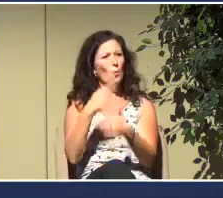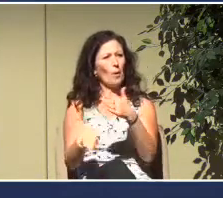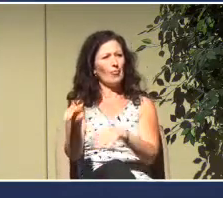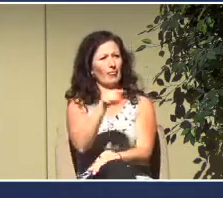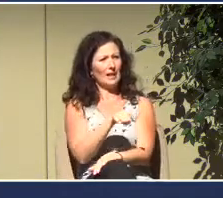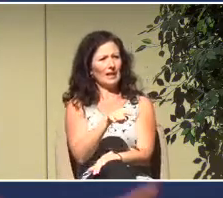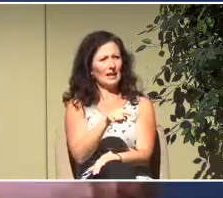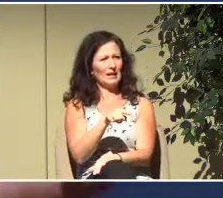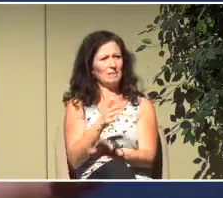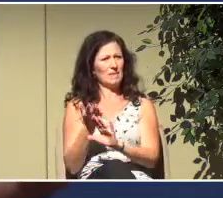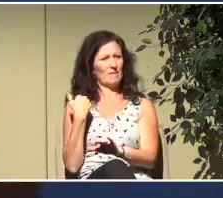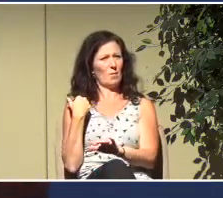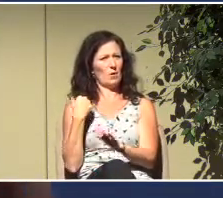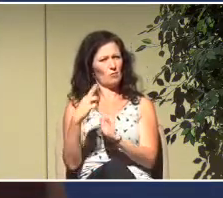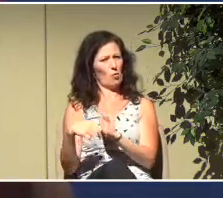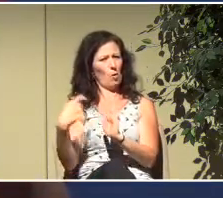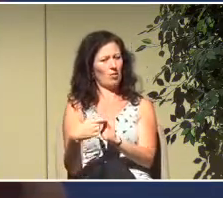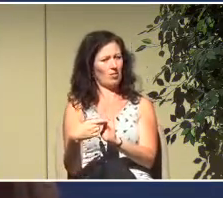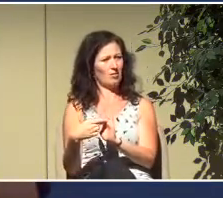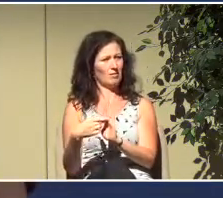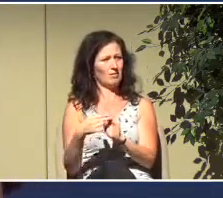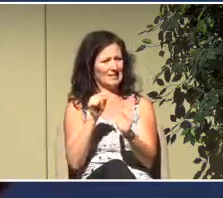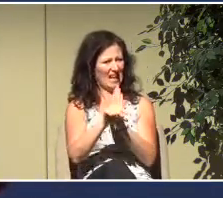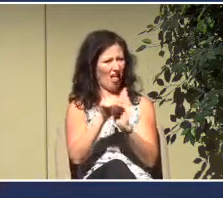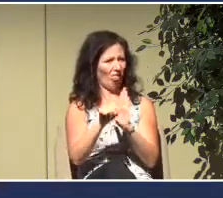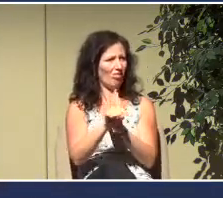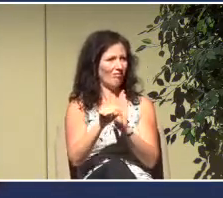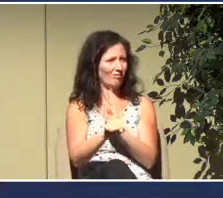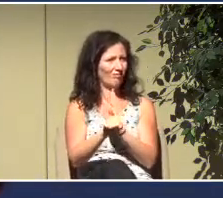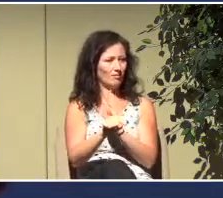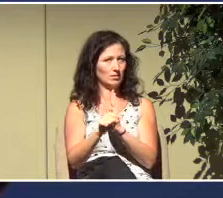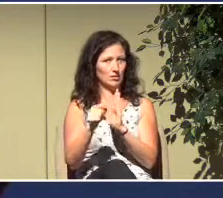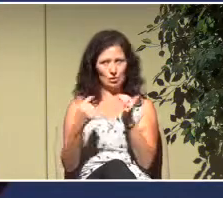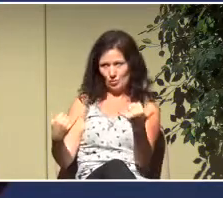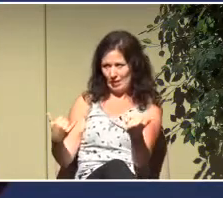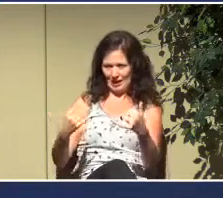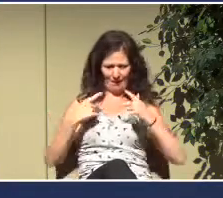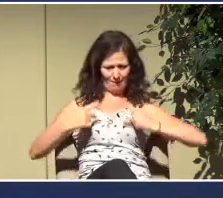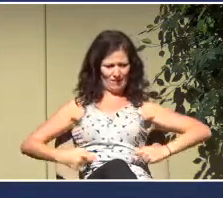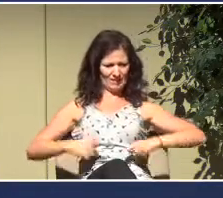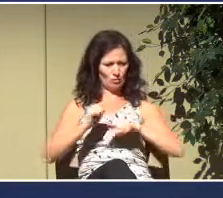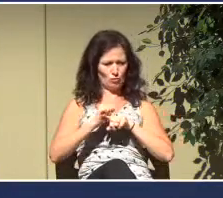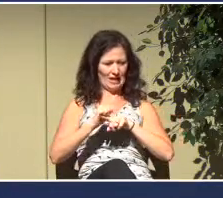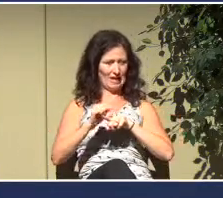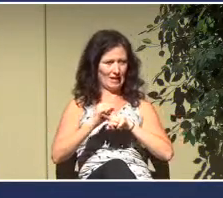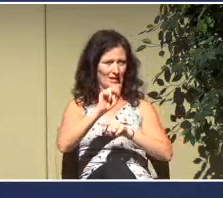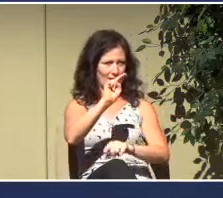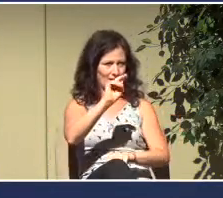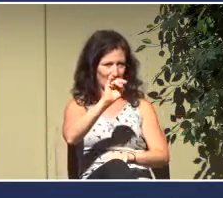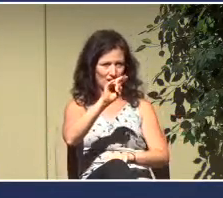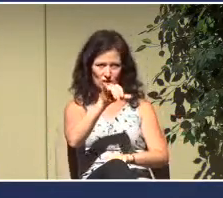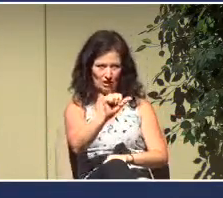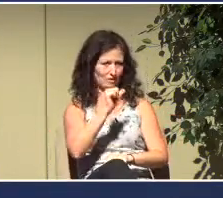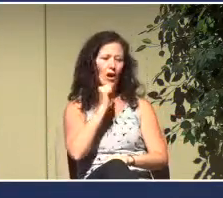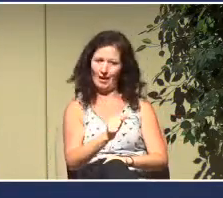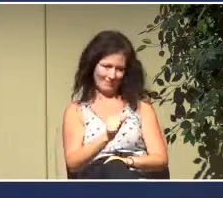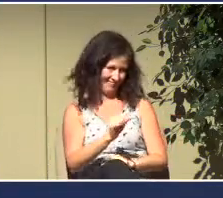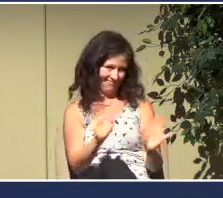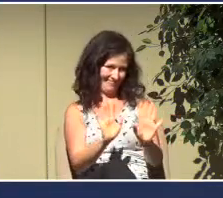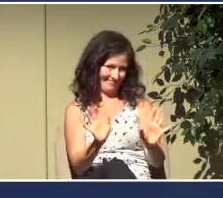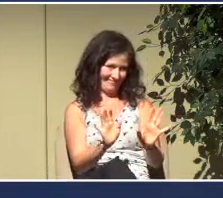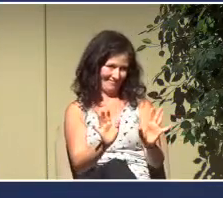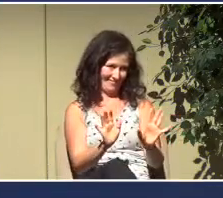assassins. But we're not doing physical training like that. That's not cool. But we are at war with